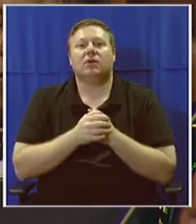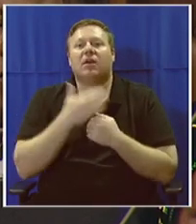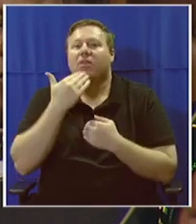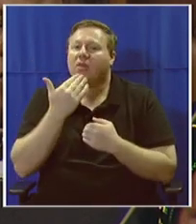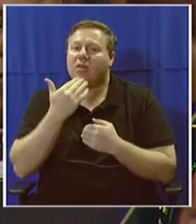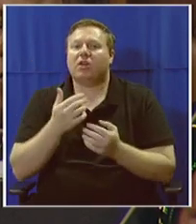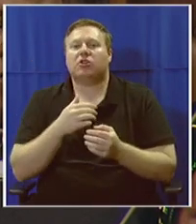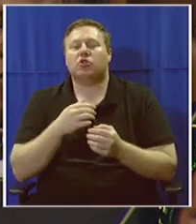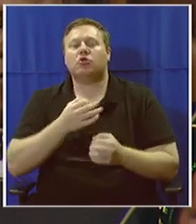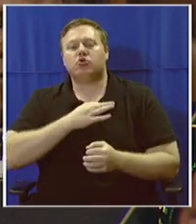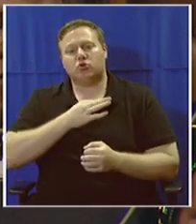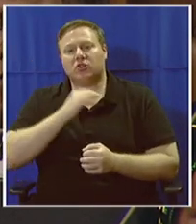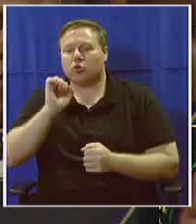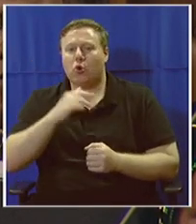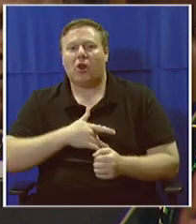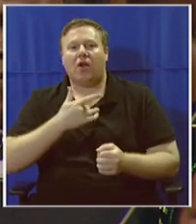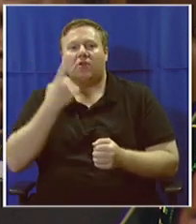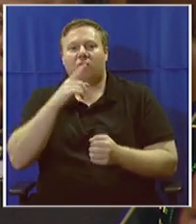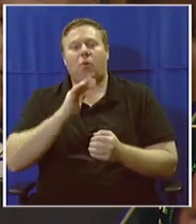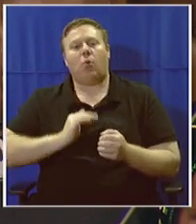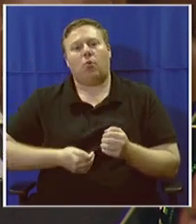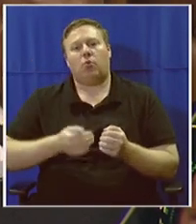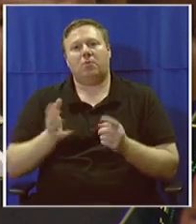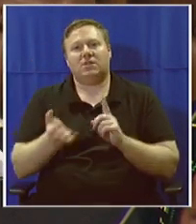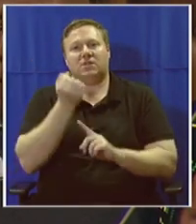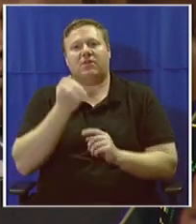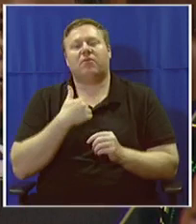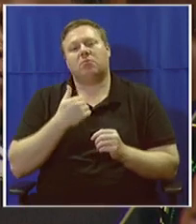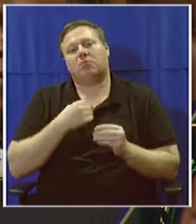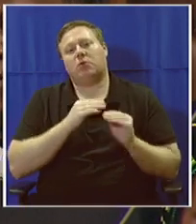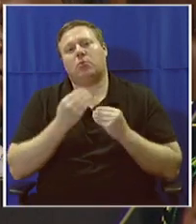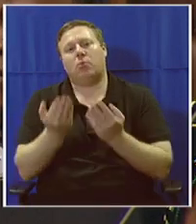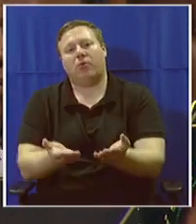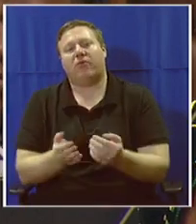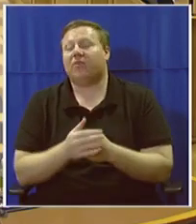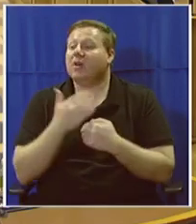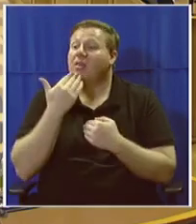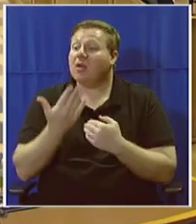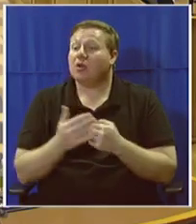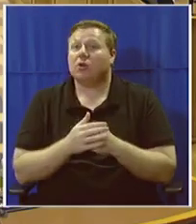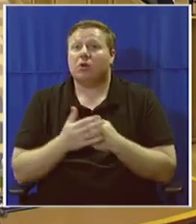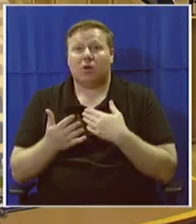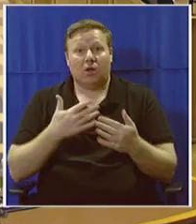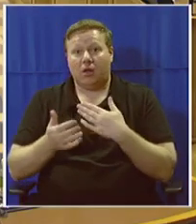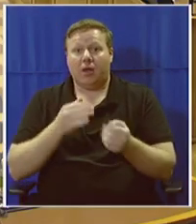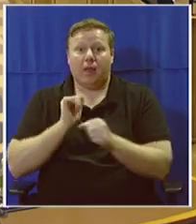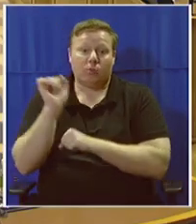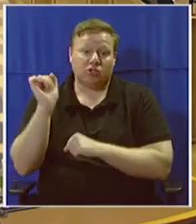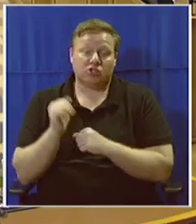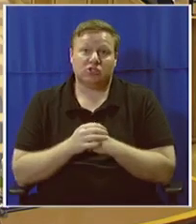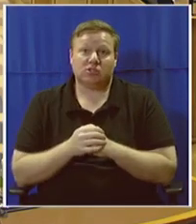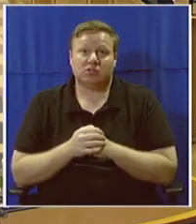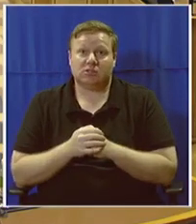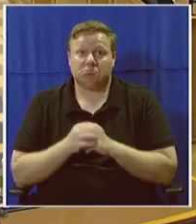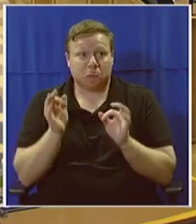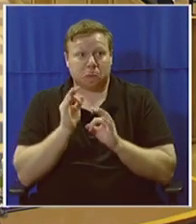risking his life to save the woman. I so move. Thank you very much. Are there any objections to the motion?